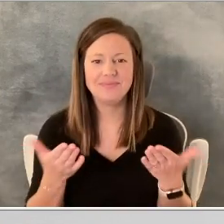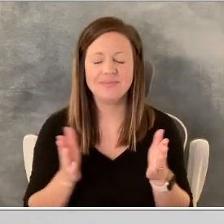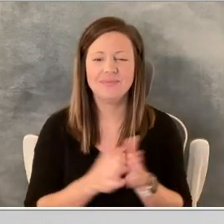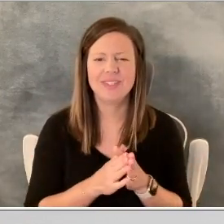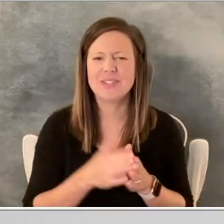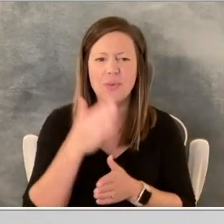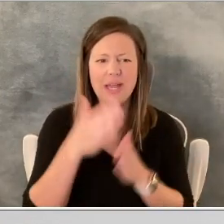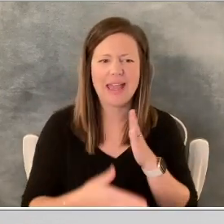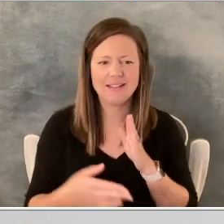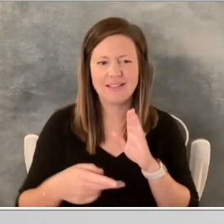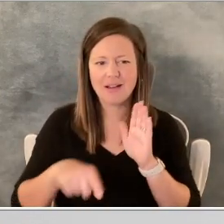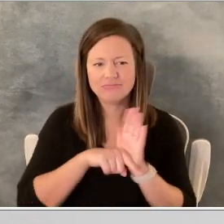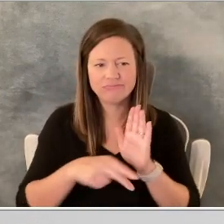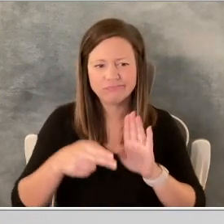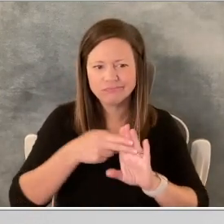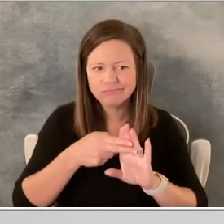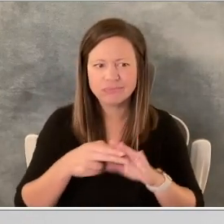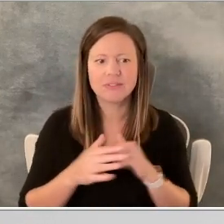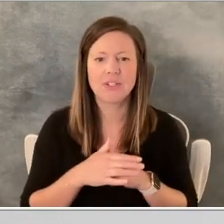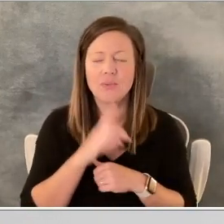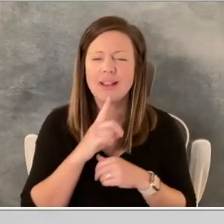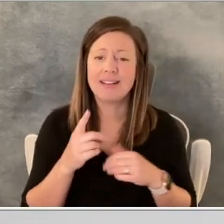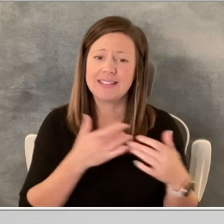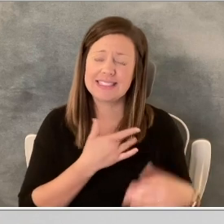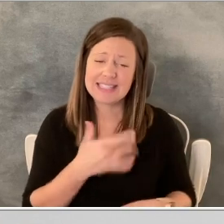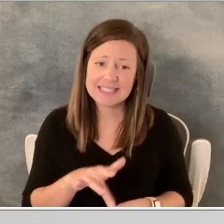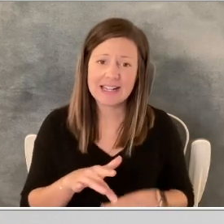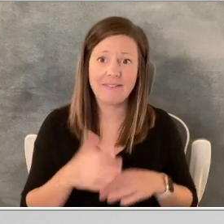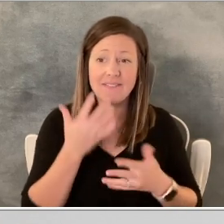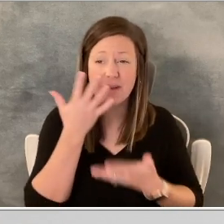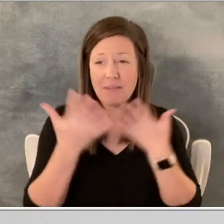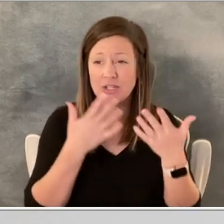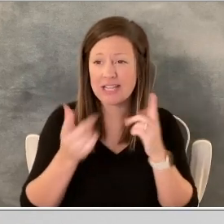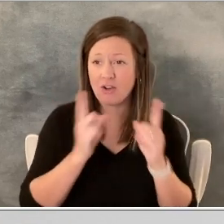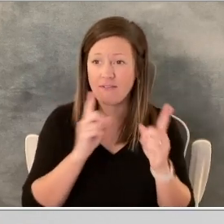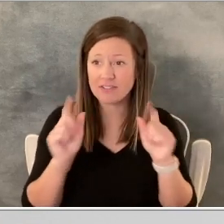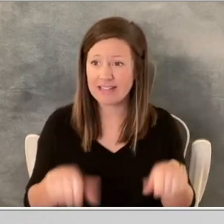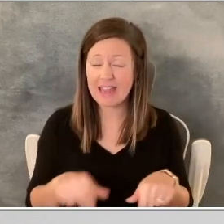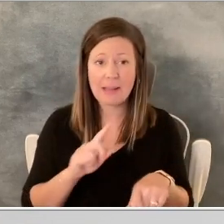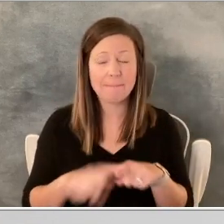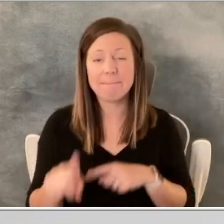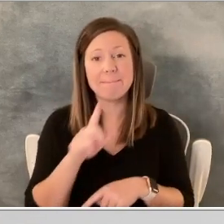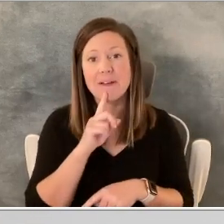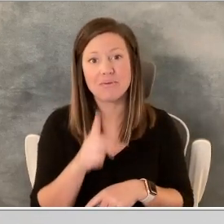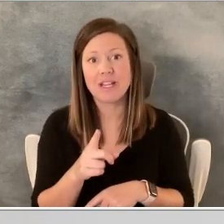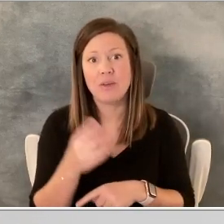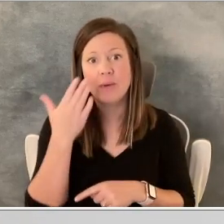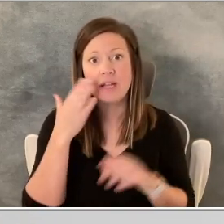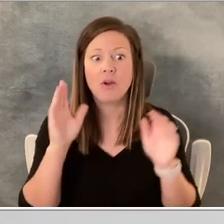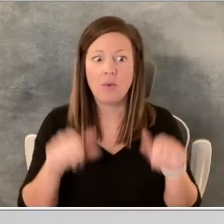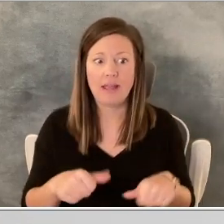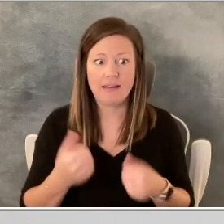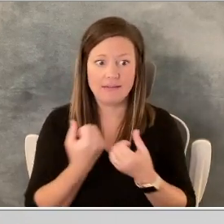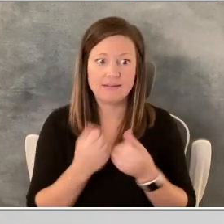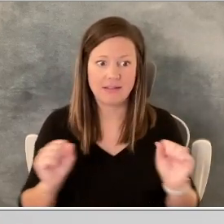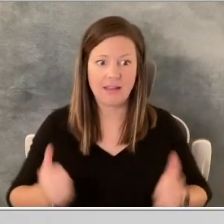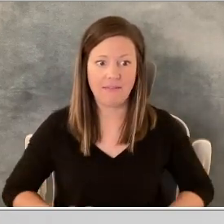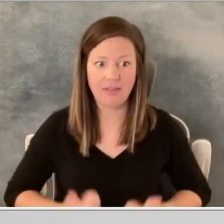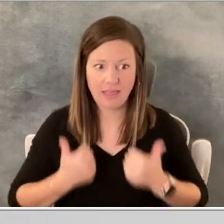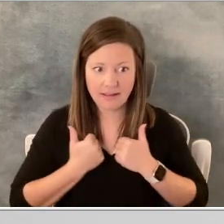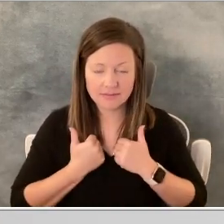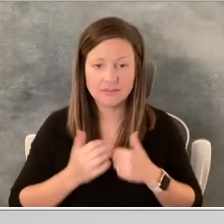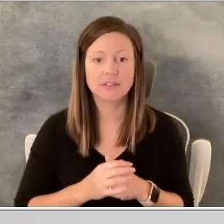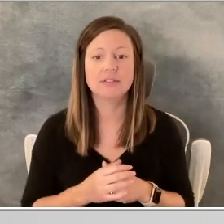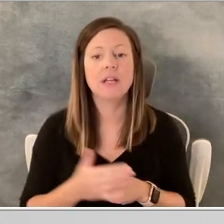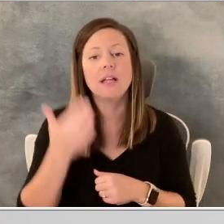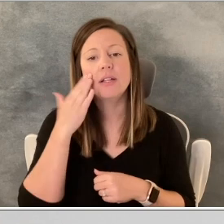can be sensitive and embarrassing conversations for some people to have, but speaking up, we know, can save a life, as we've heard from these patients. Know your